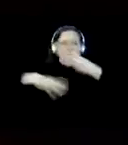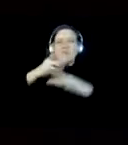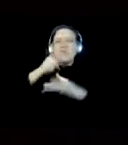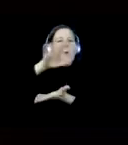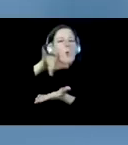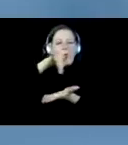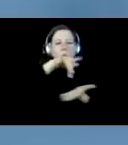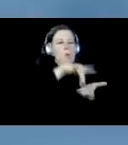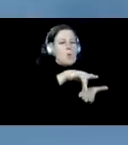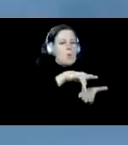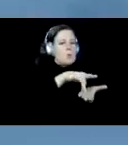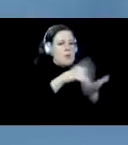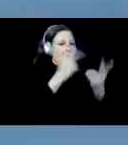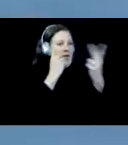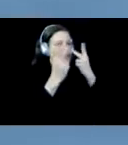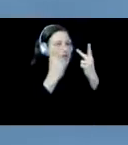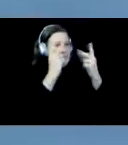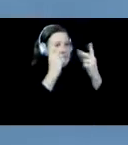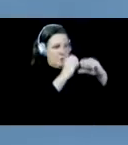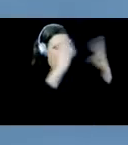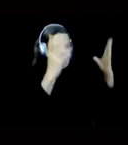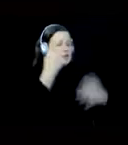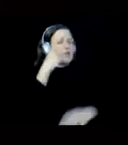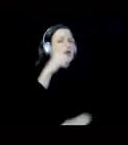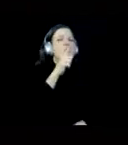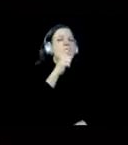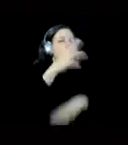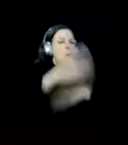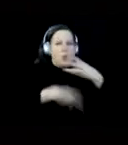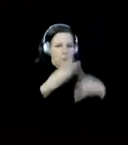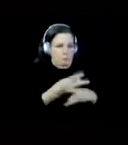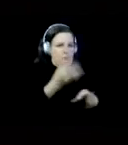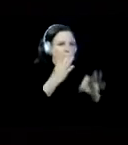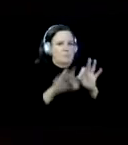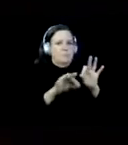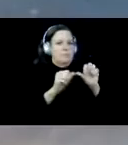here? For whom does the world simply open up?